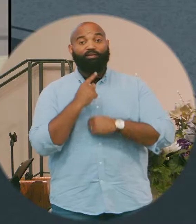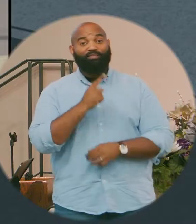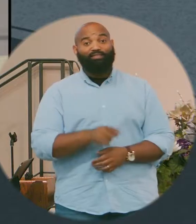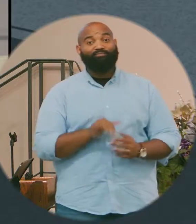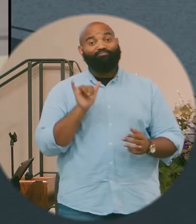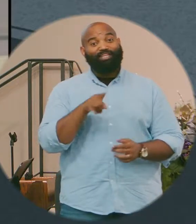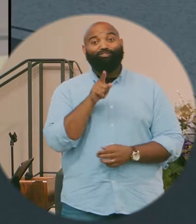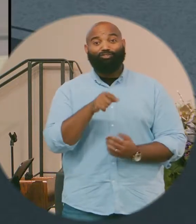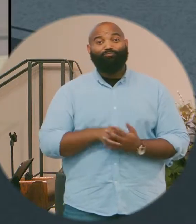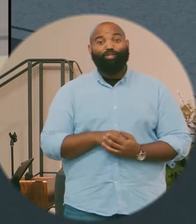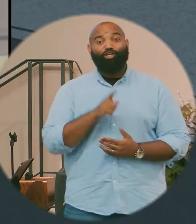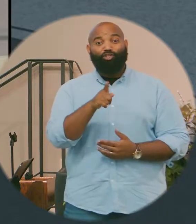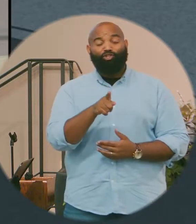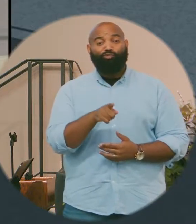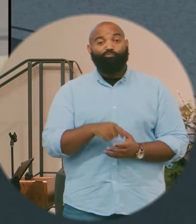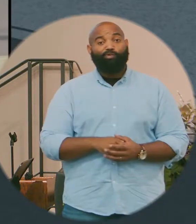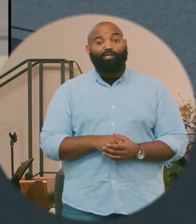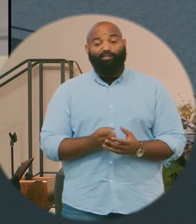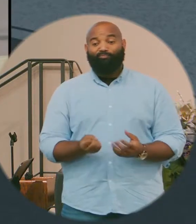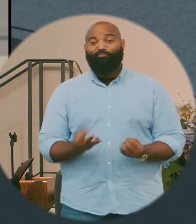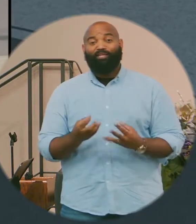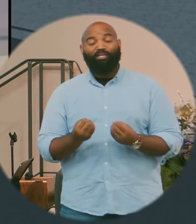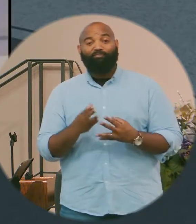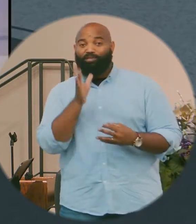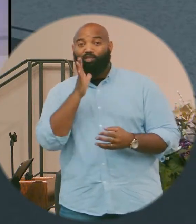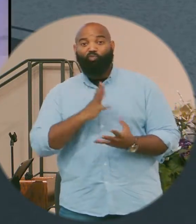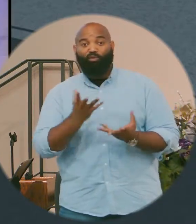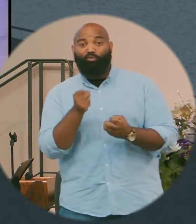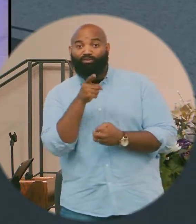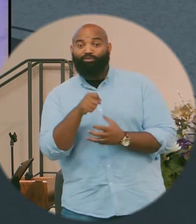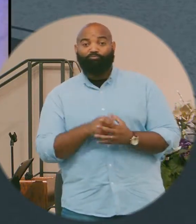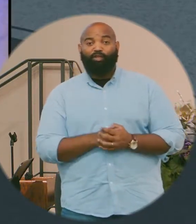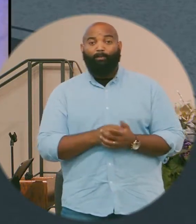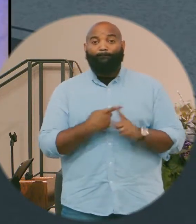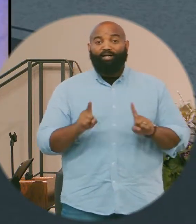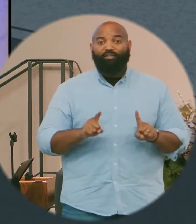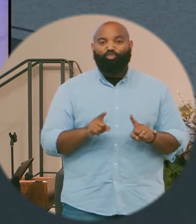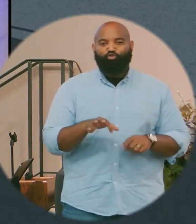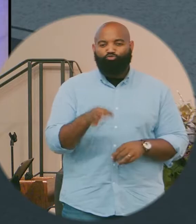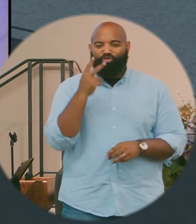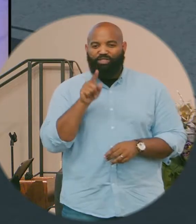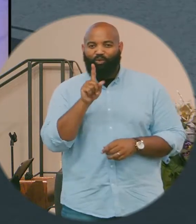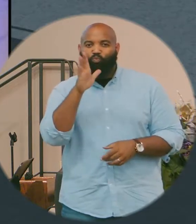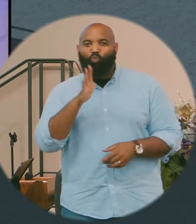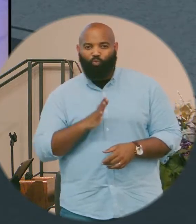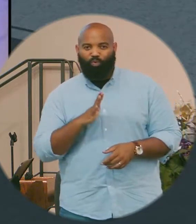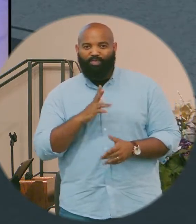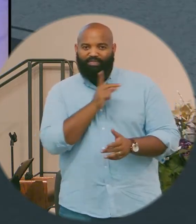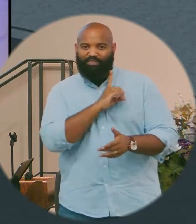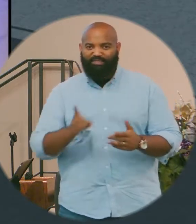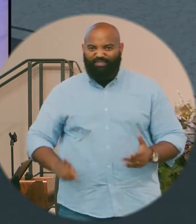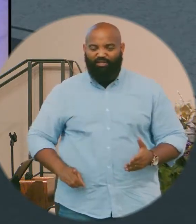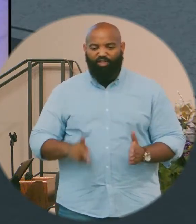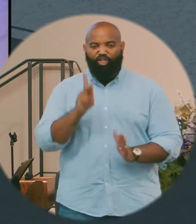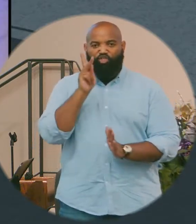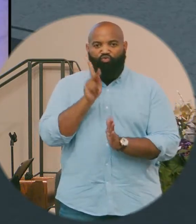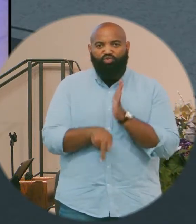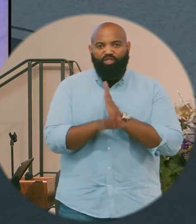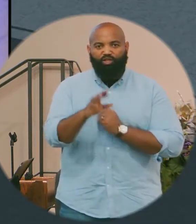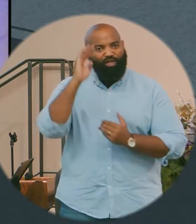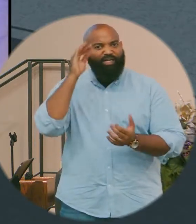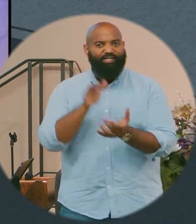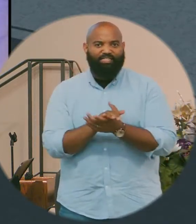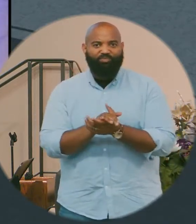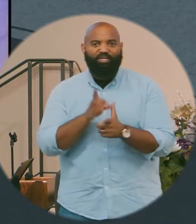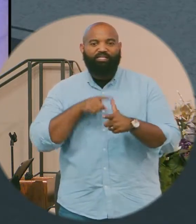ain't mean that. What David said is, I'm creating me a clean heart, Lord, and renew a right spirit within me. David